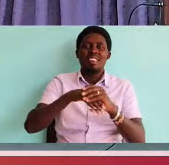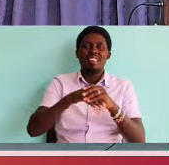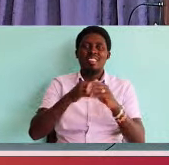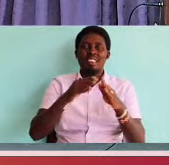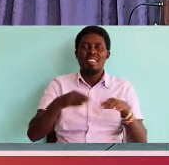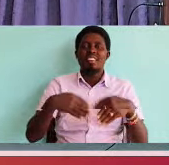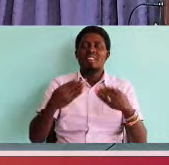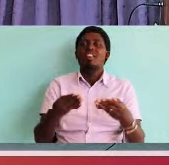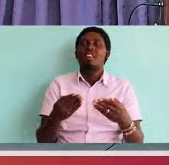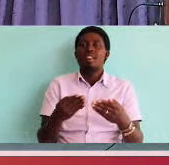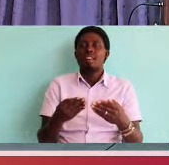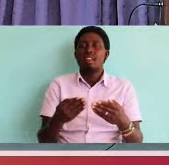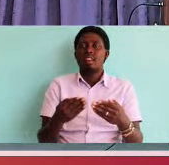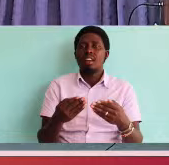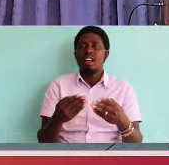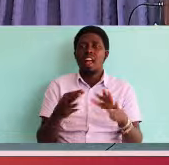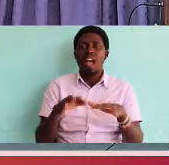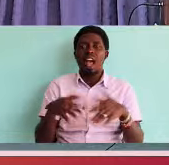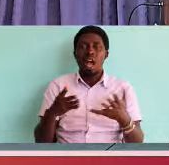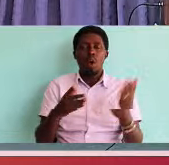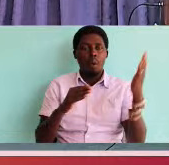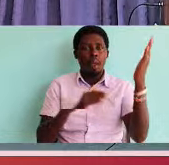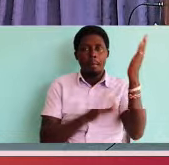we improve